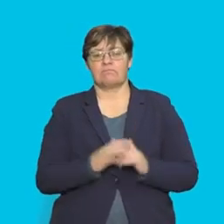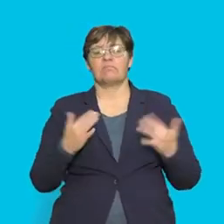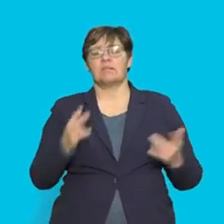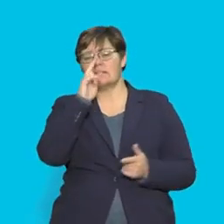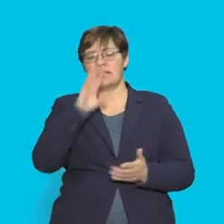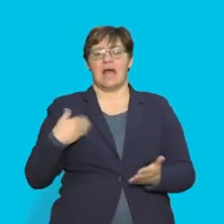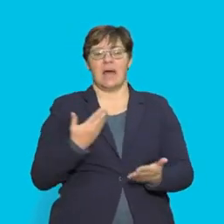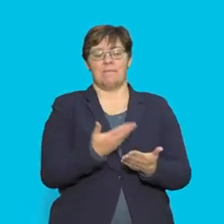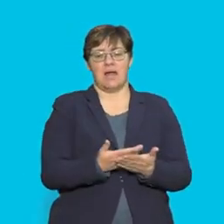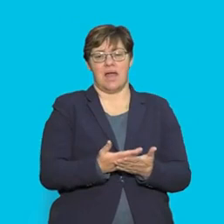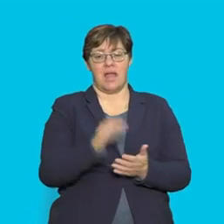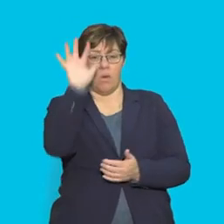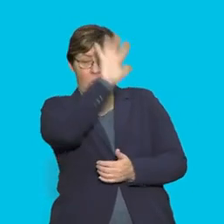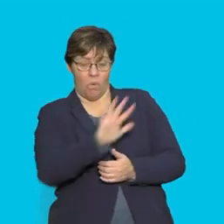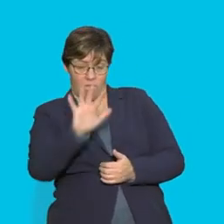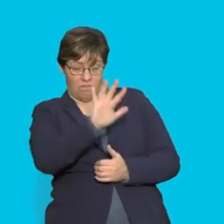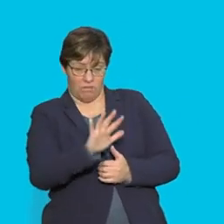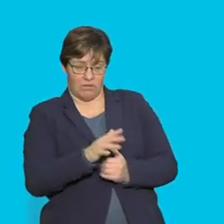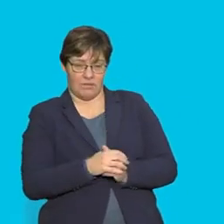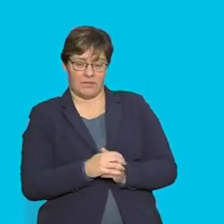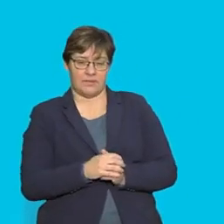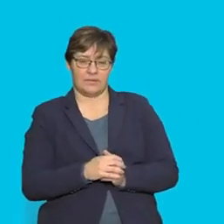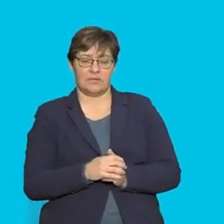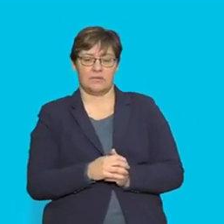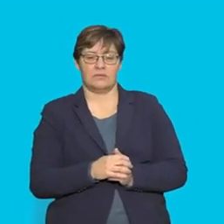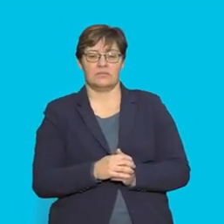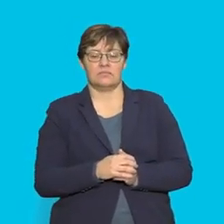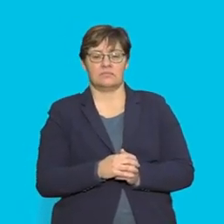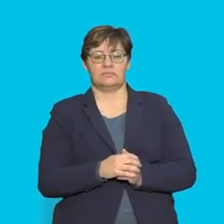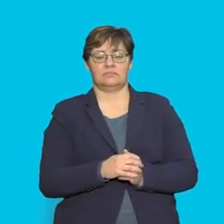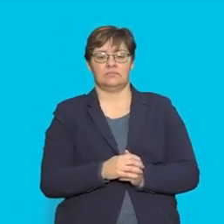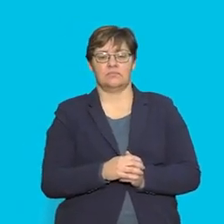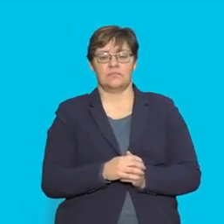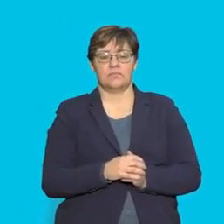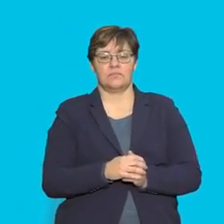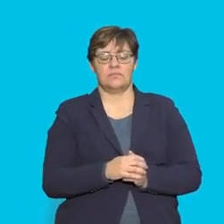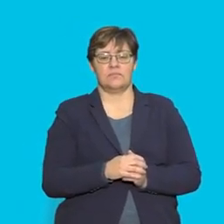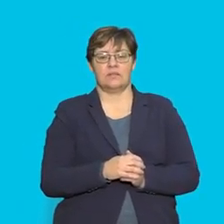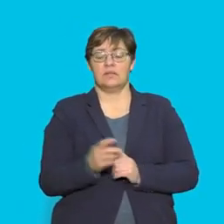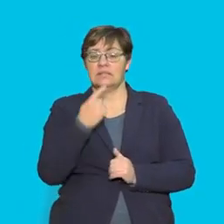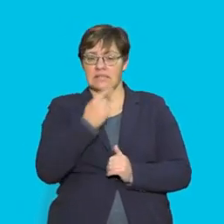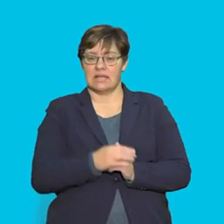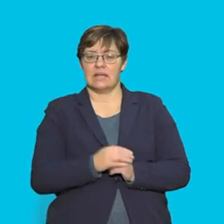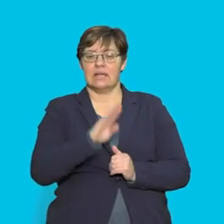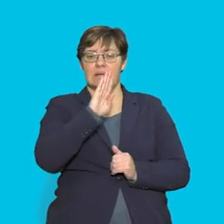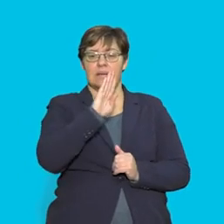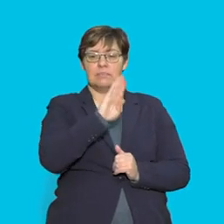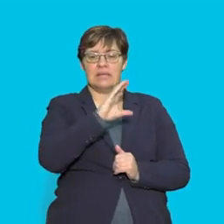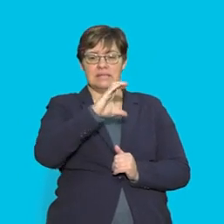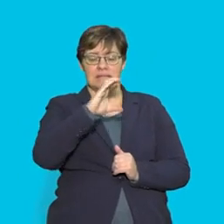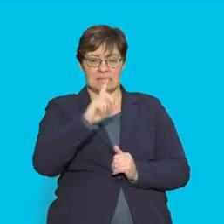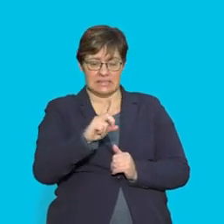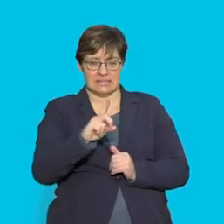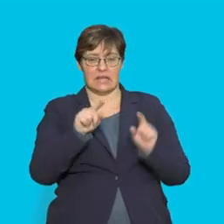apply all of this in terms of the riders themselves. They say BCD is a